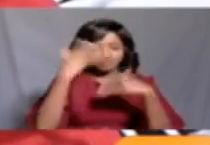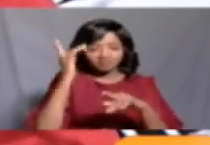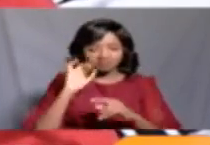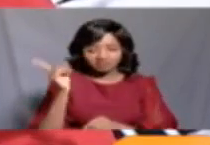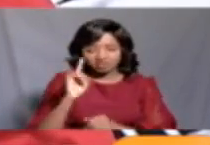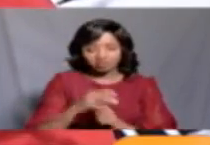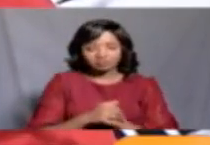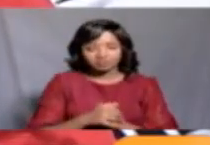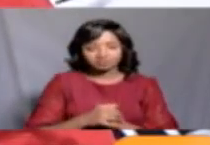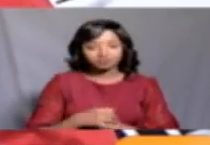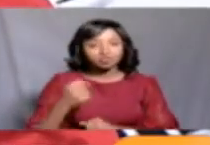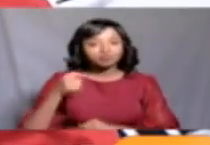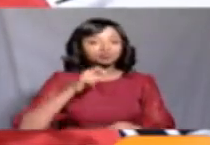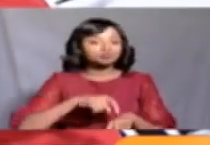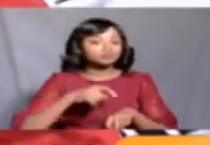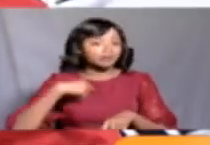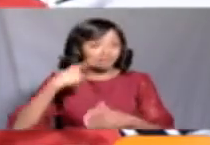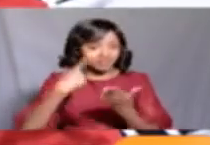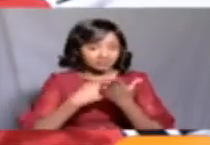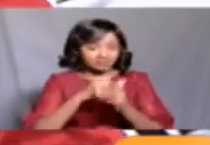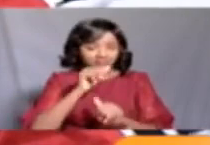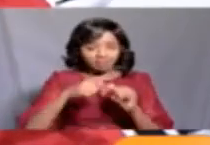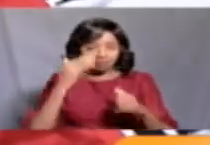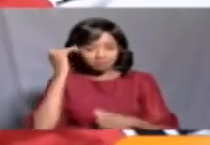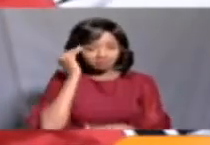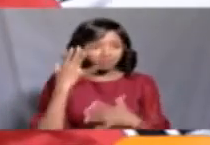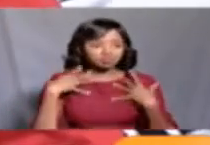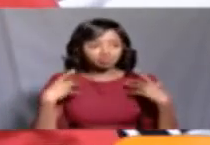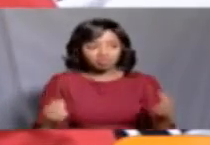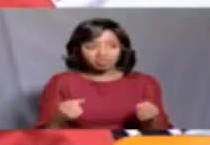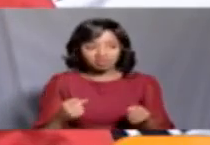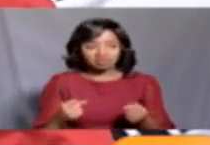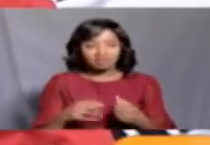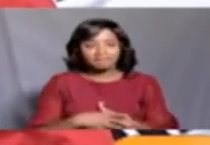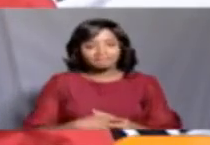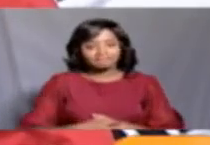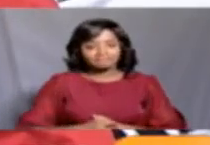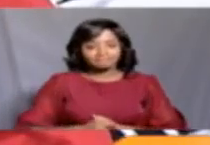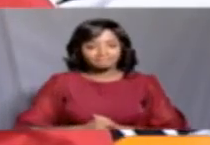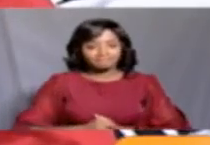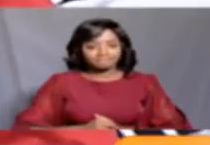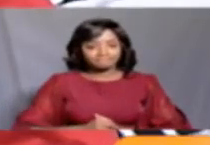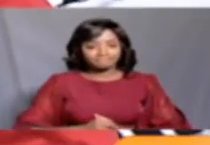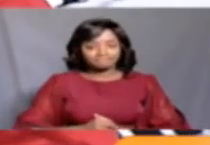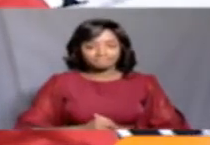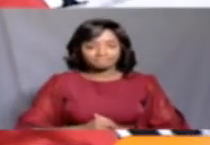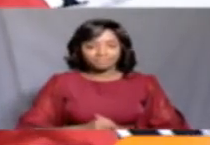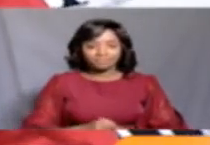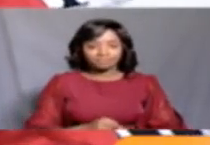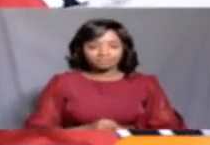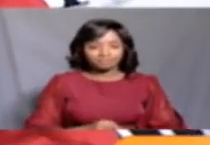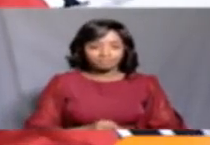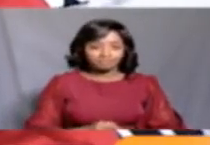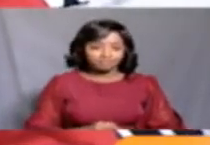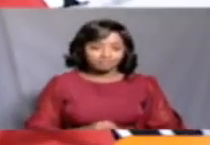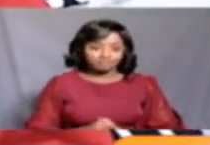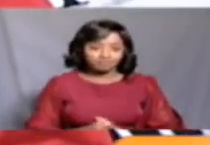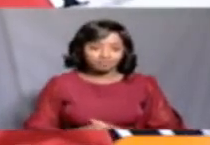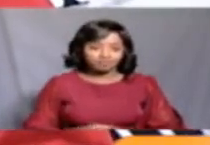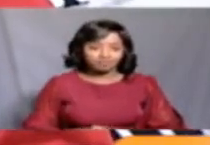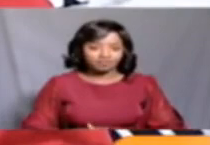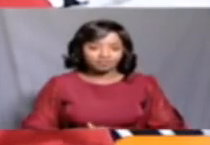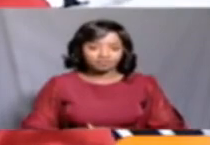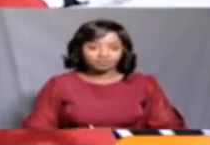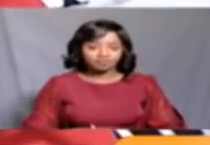of the mental health, you know, like we've not been discussing this in our families. So